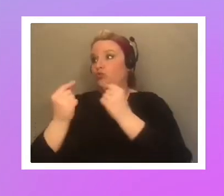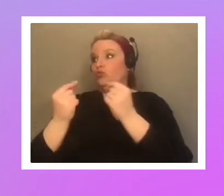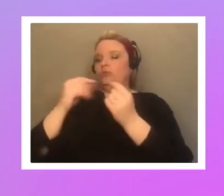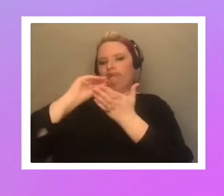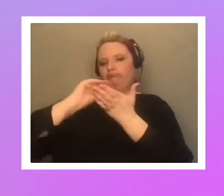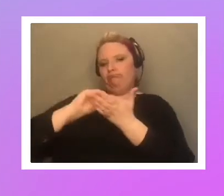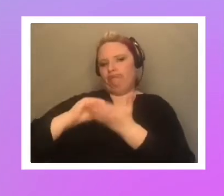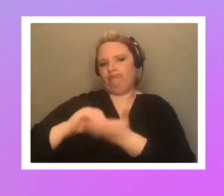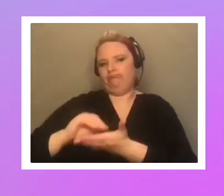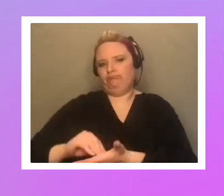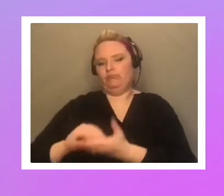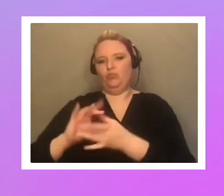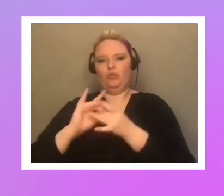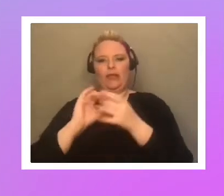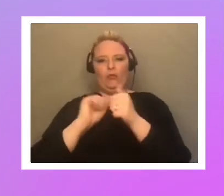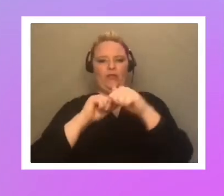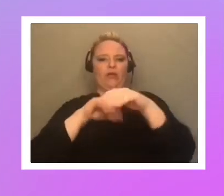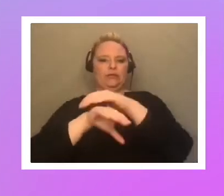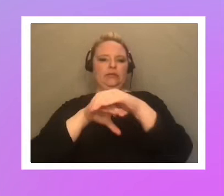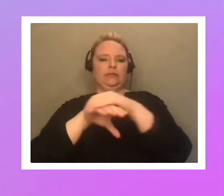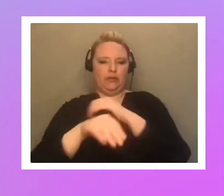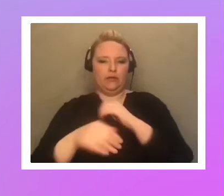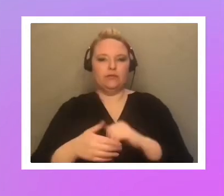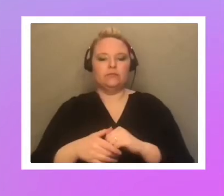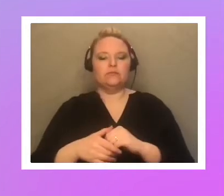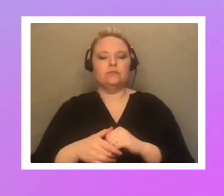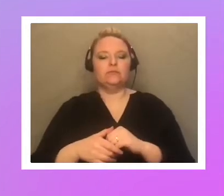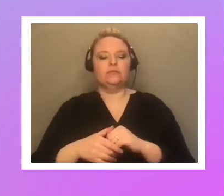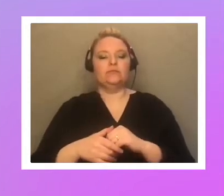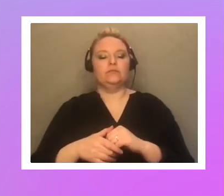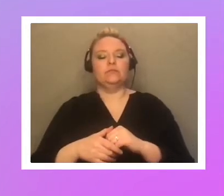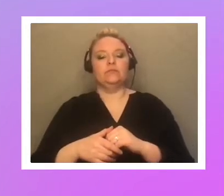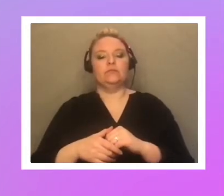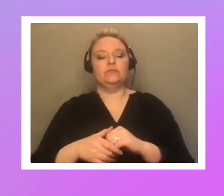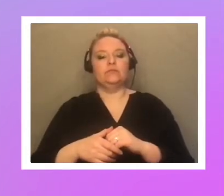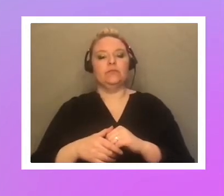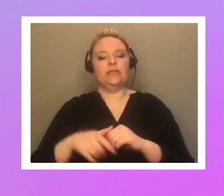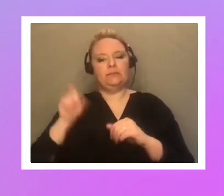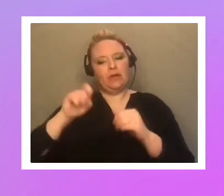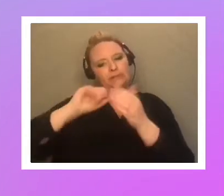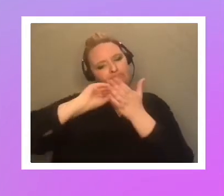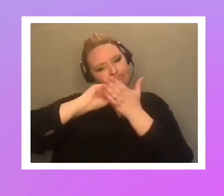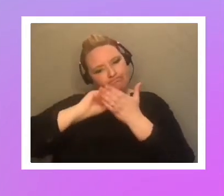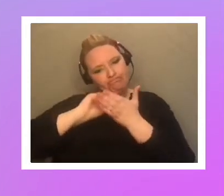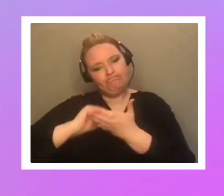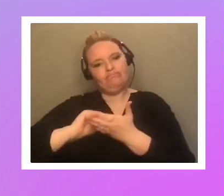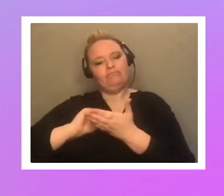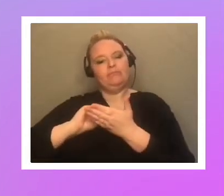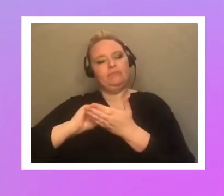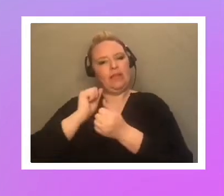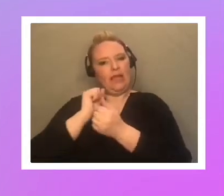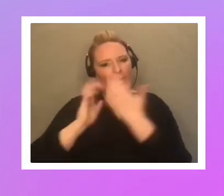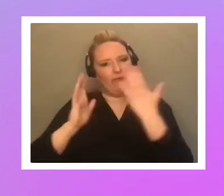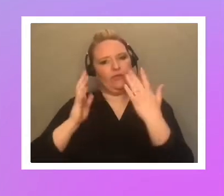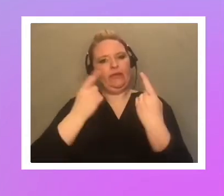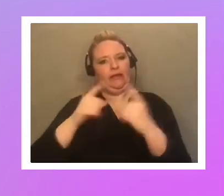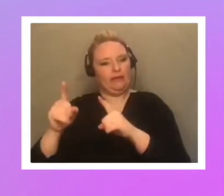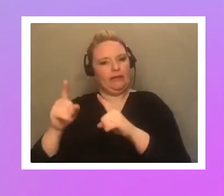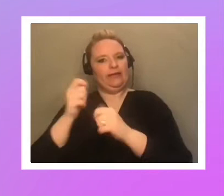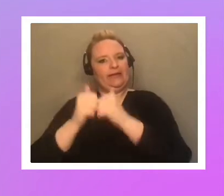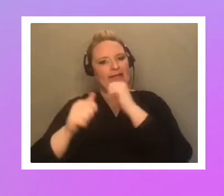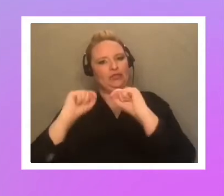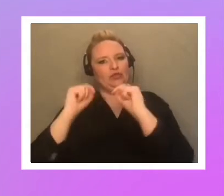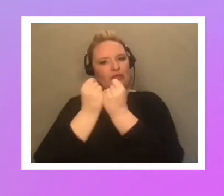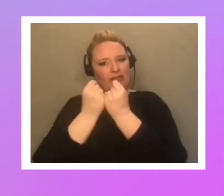it comes to accessibility. Make sure that you're keeping track of everything each team